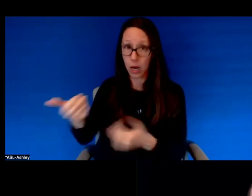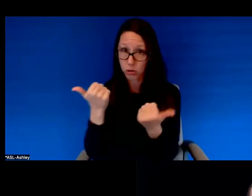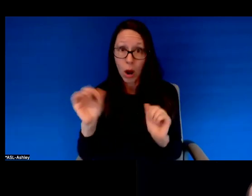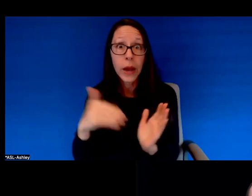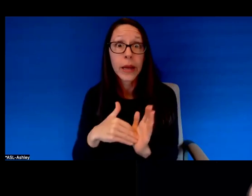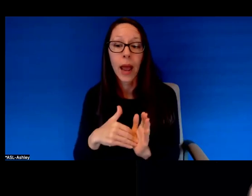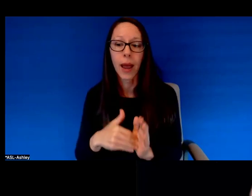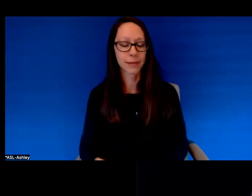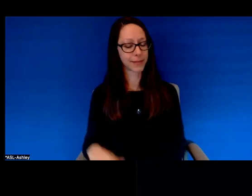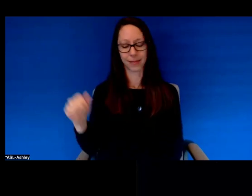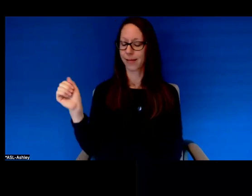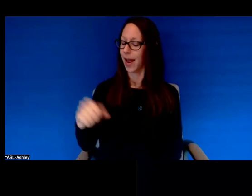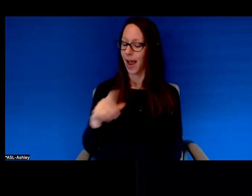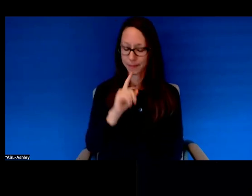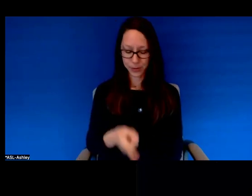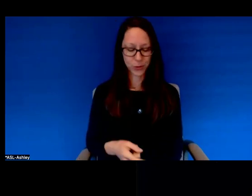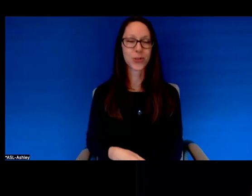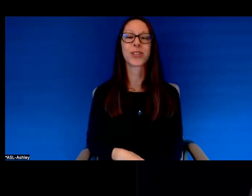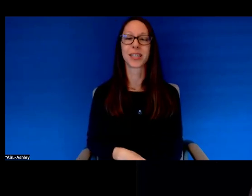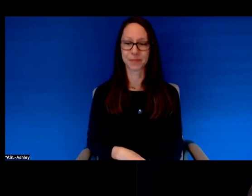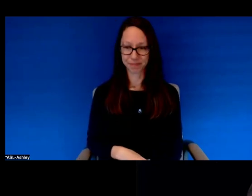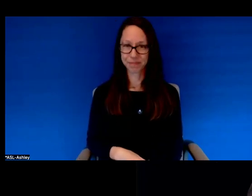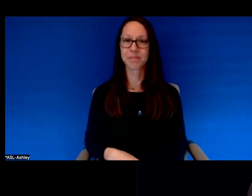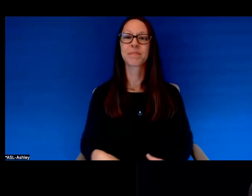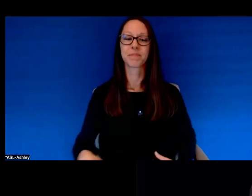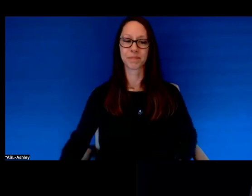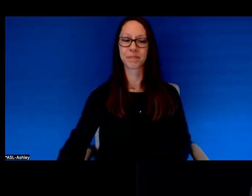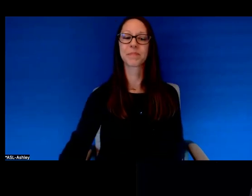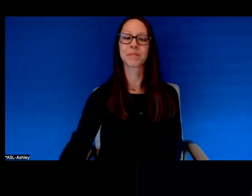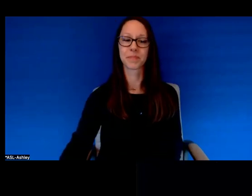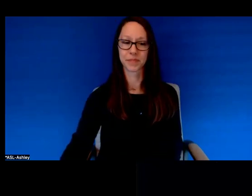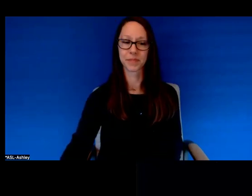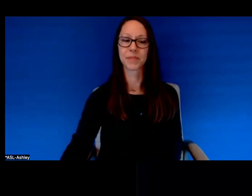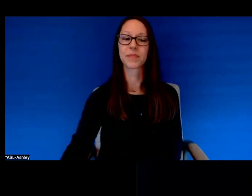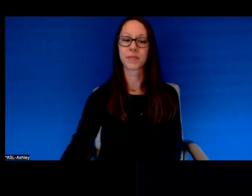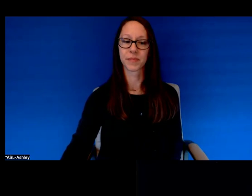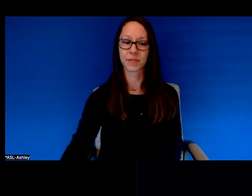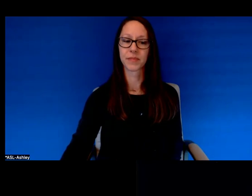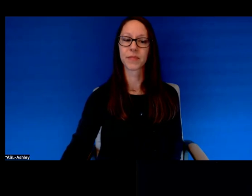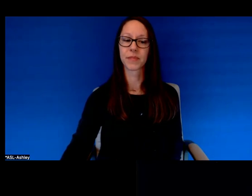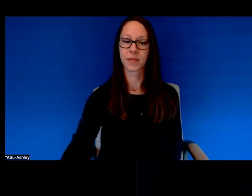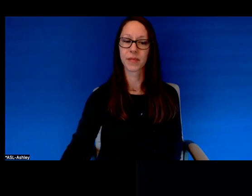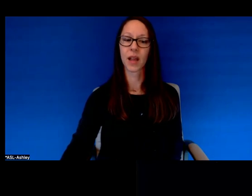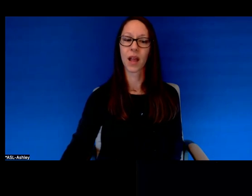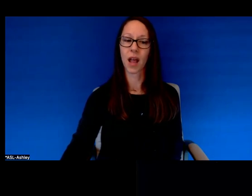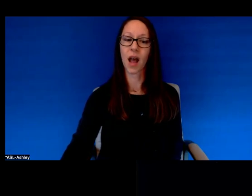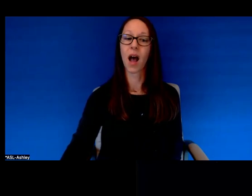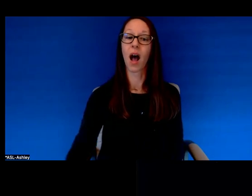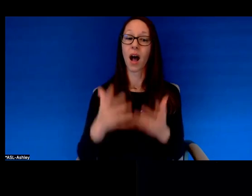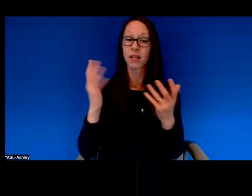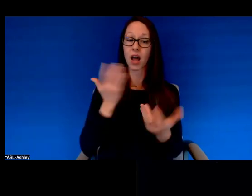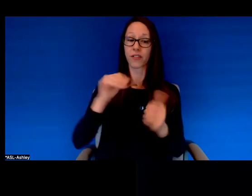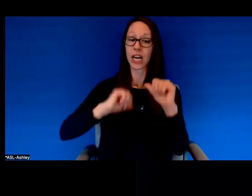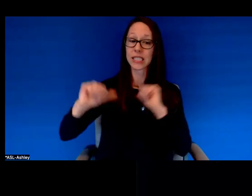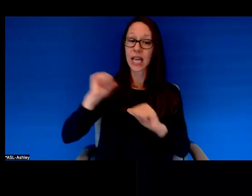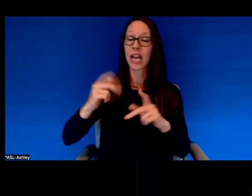Oh, yes, absolutely. This is a great question. So, a lot of science is figuring out what doesn't work, and a lot of the plants that I have